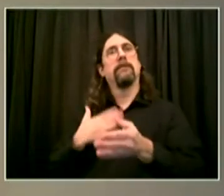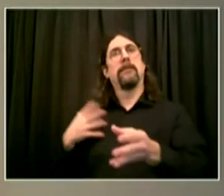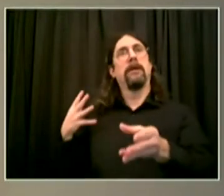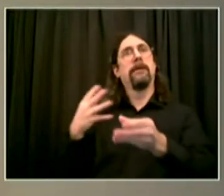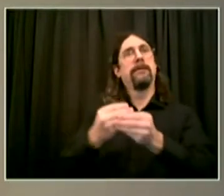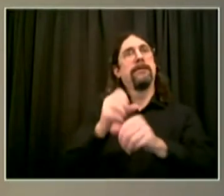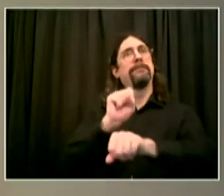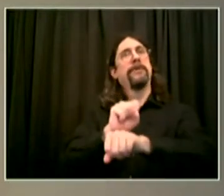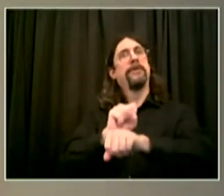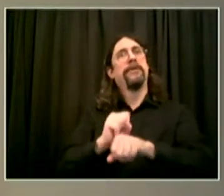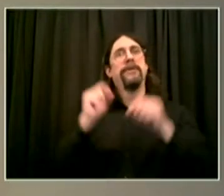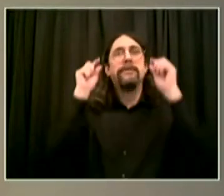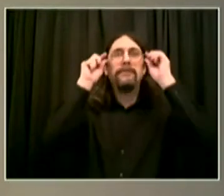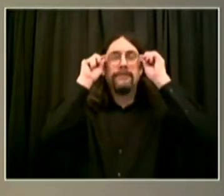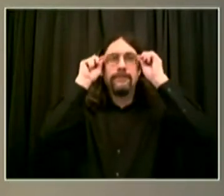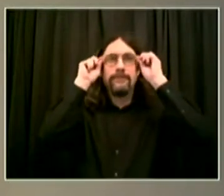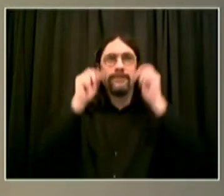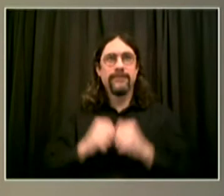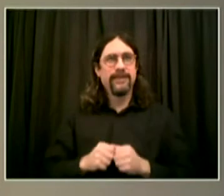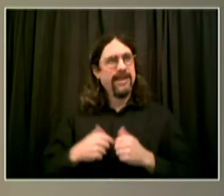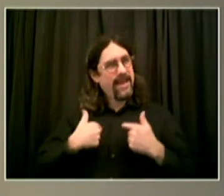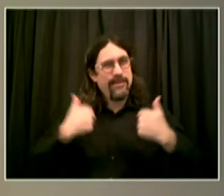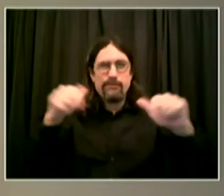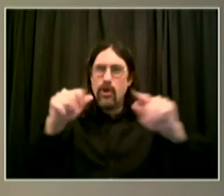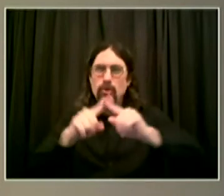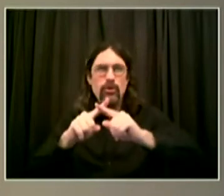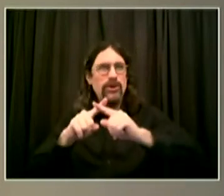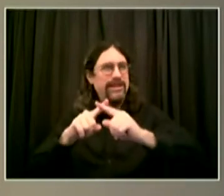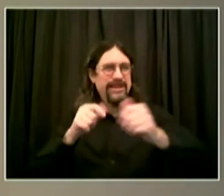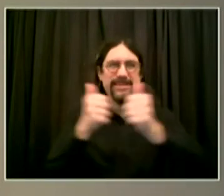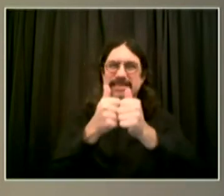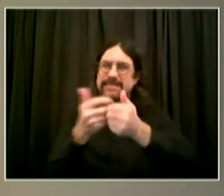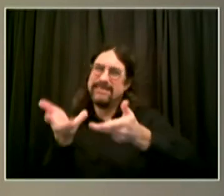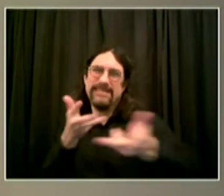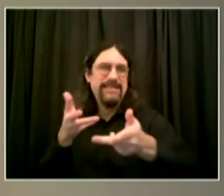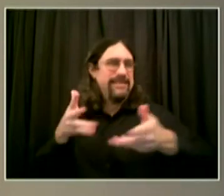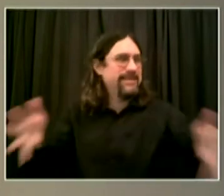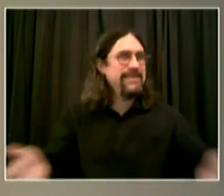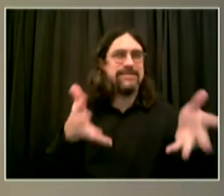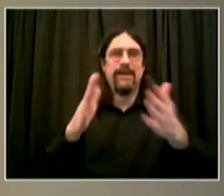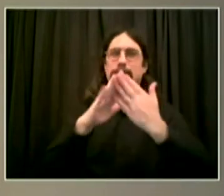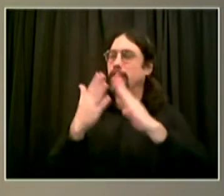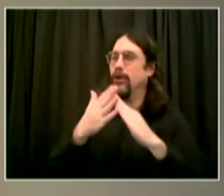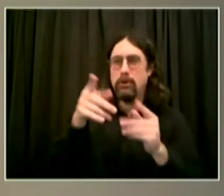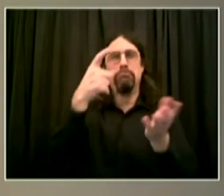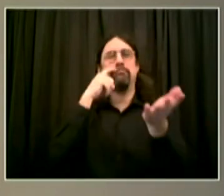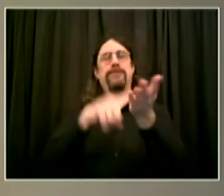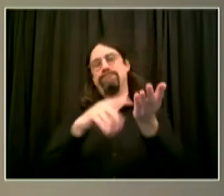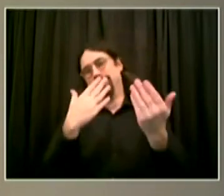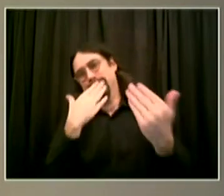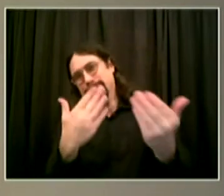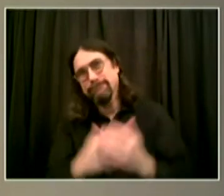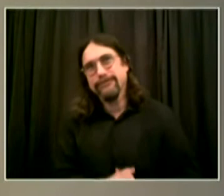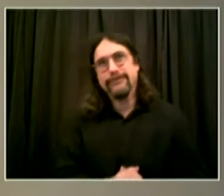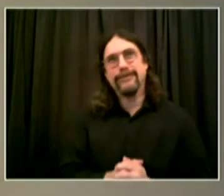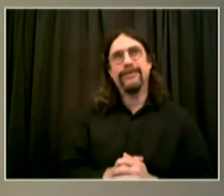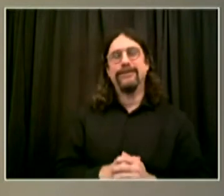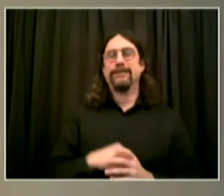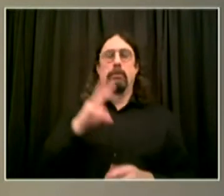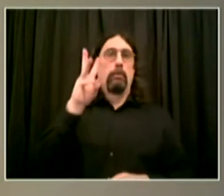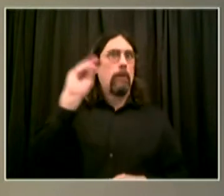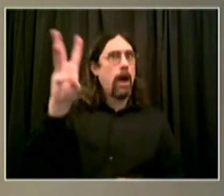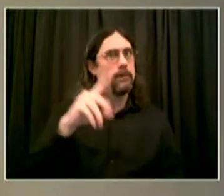my best for the community. I feel very honored this morning to be what I believe is maybe the first person